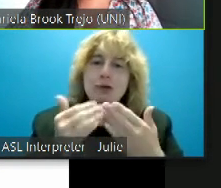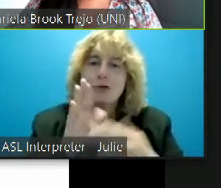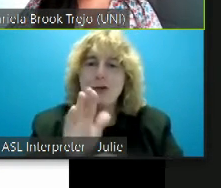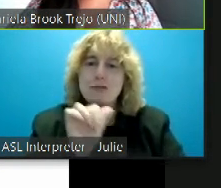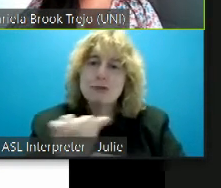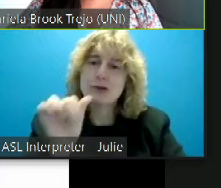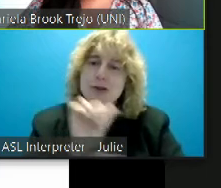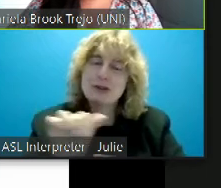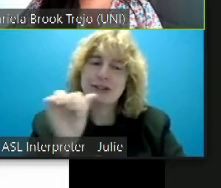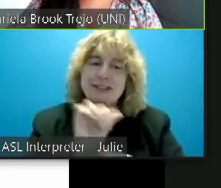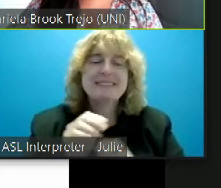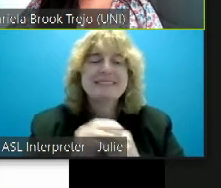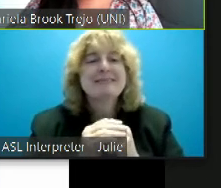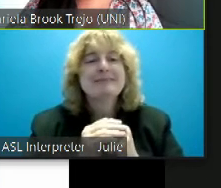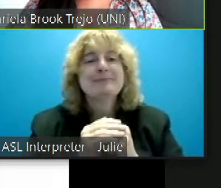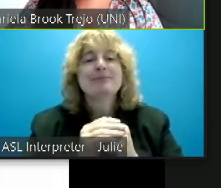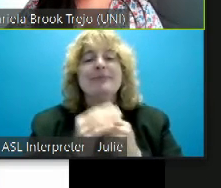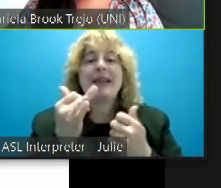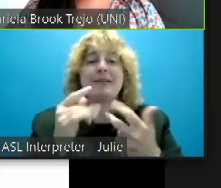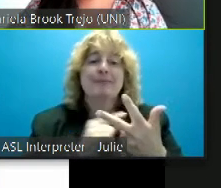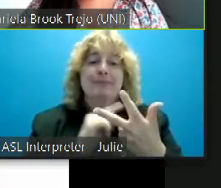Up next, we have.